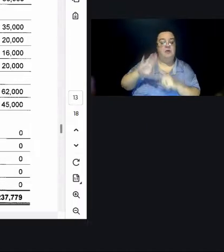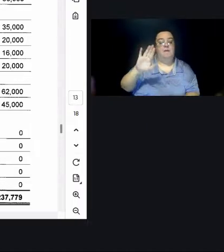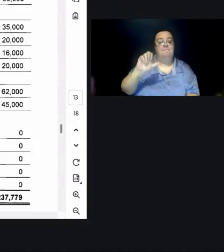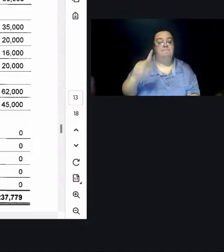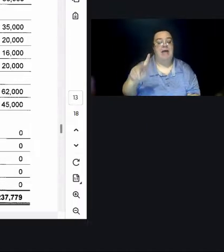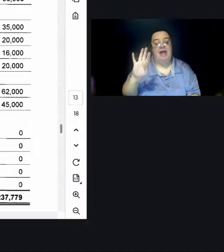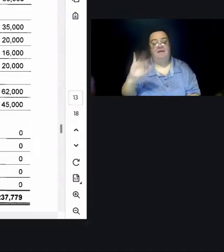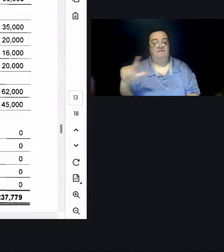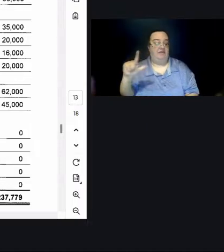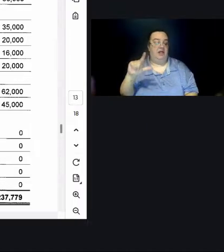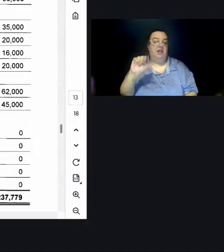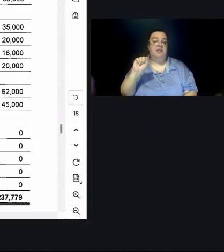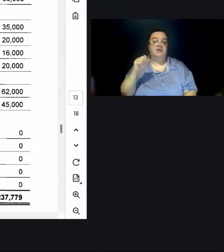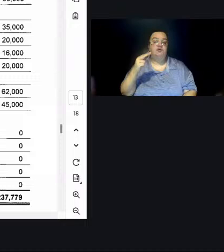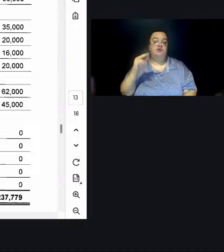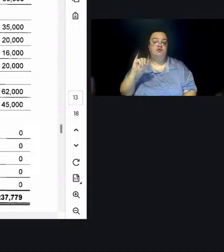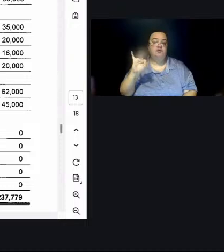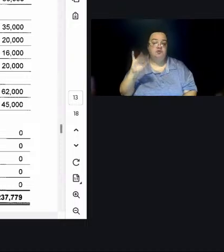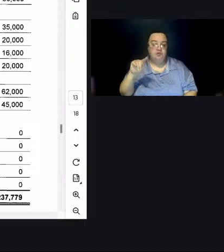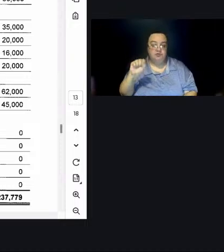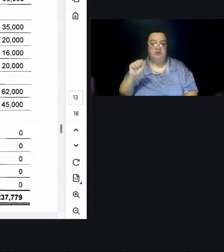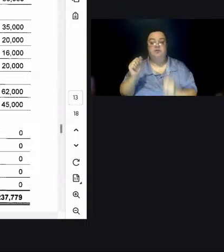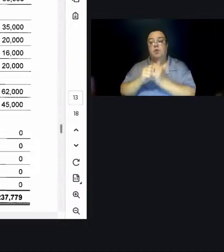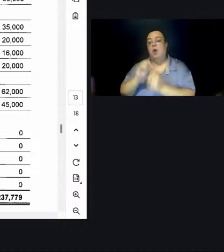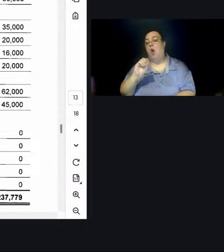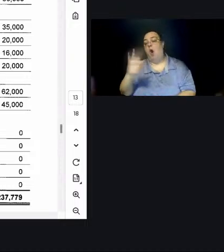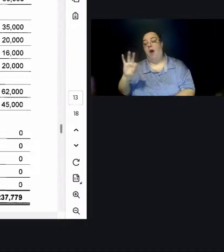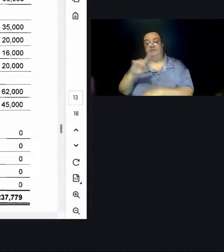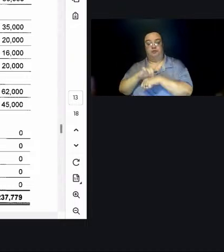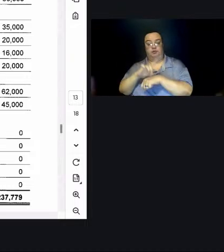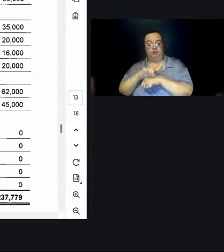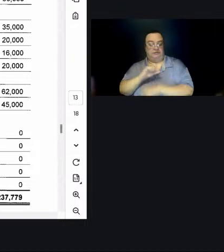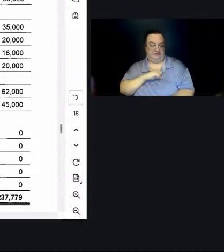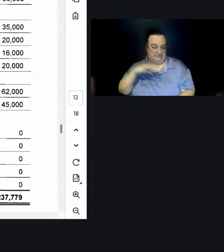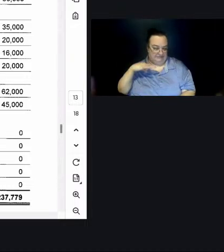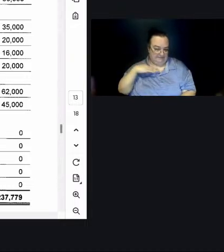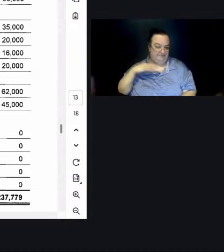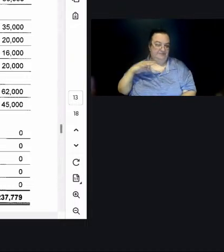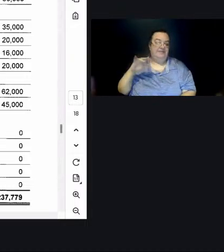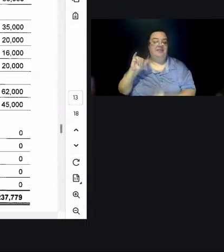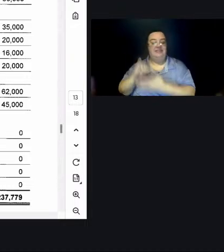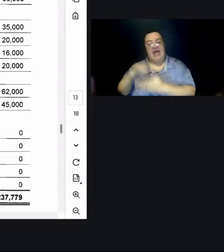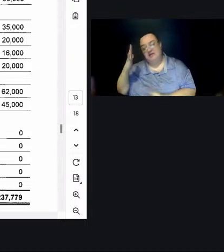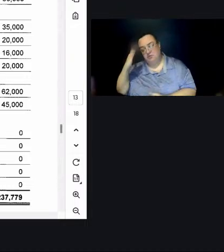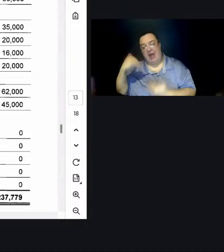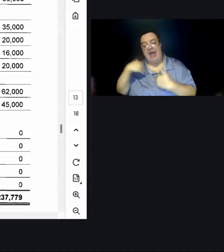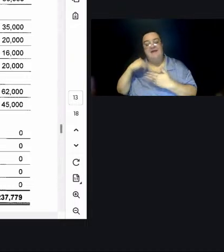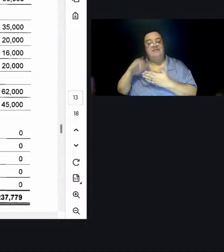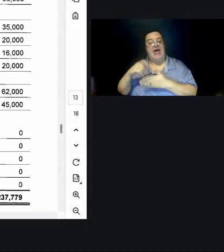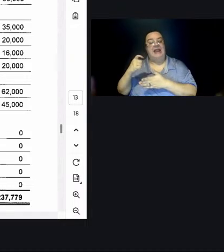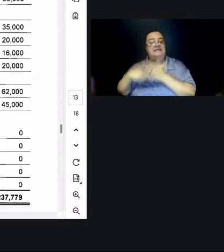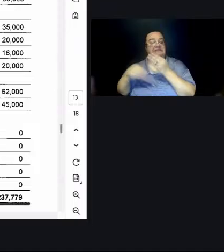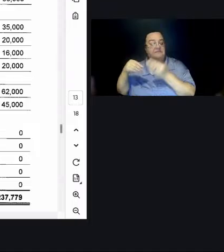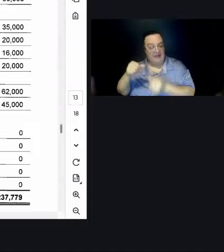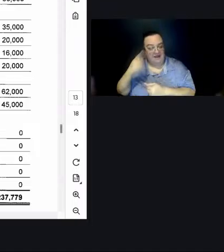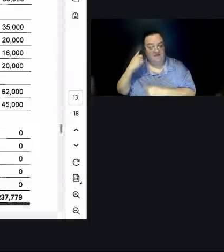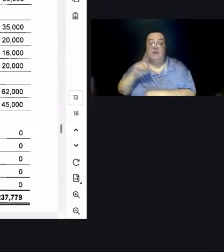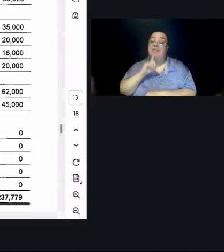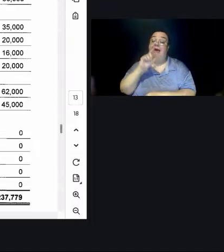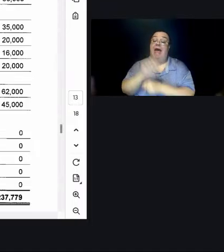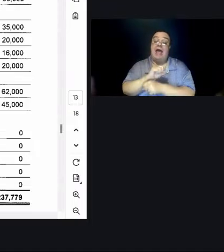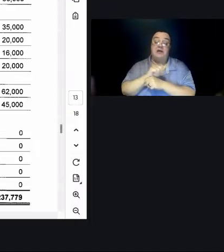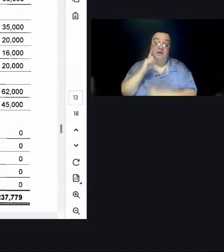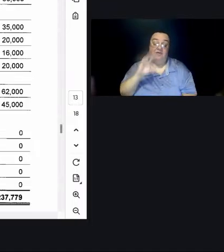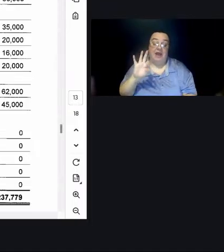with off-duty personnel. That's why that expenditure for the actuals for FY '26